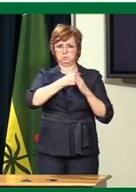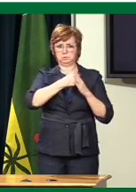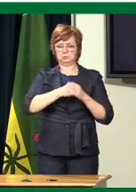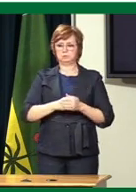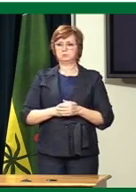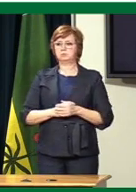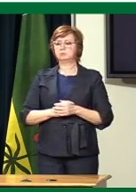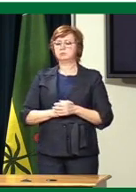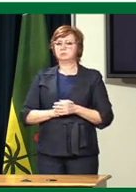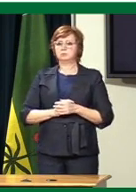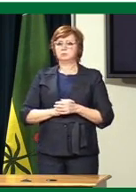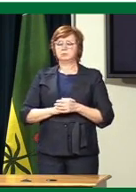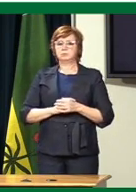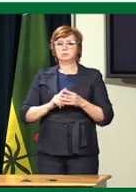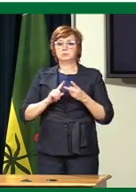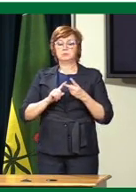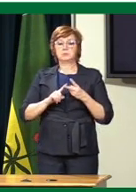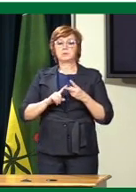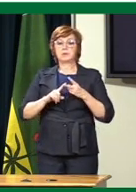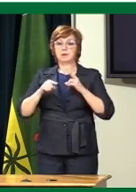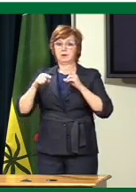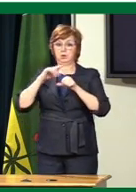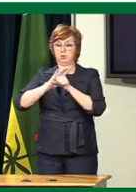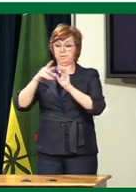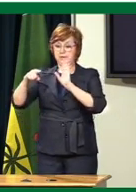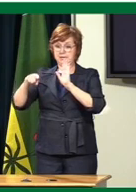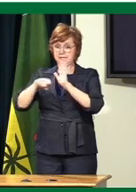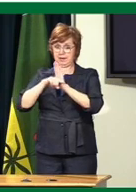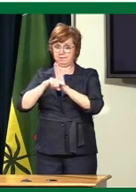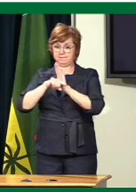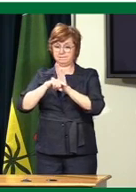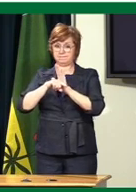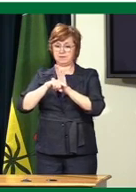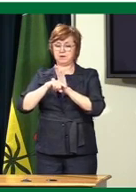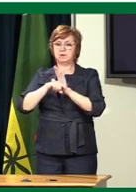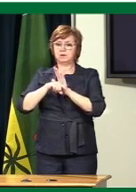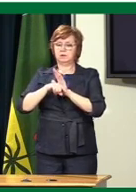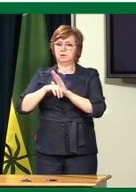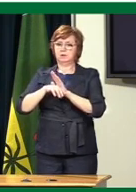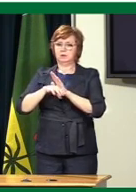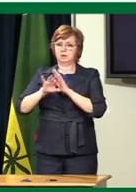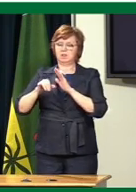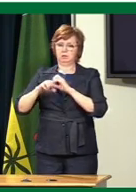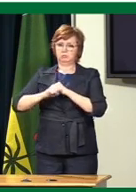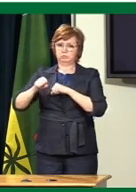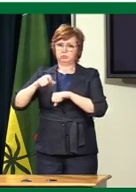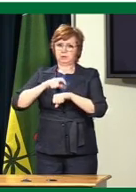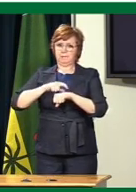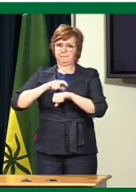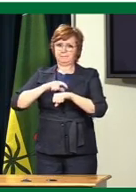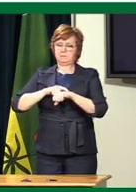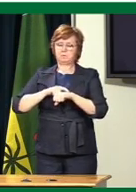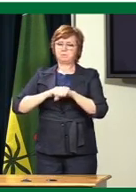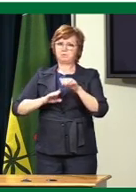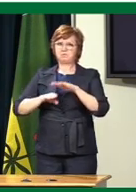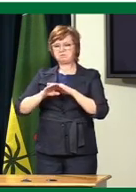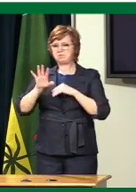close contacts. For non-positive patients, that negative callback, that's a longer period of time. It can take up to 72